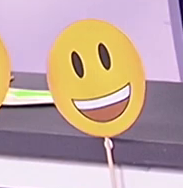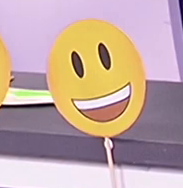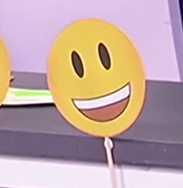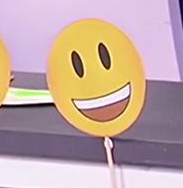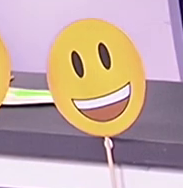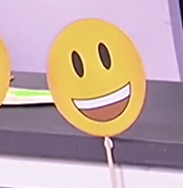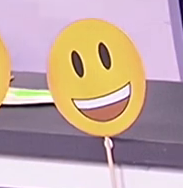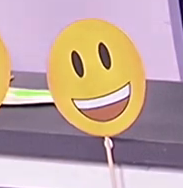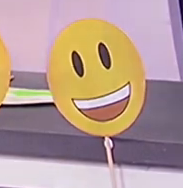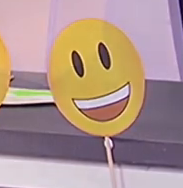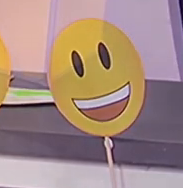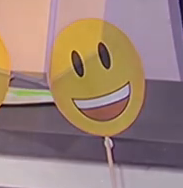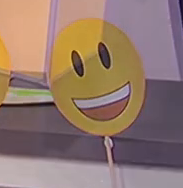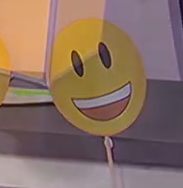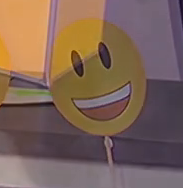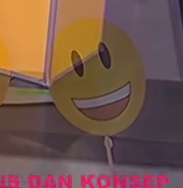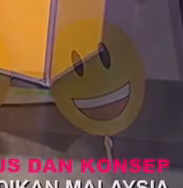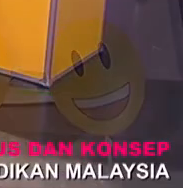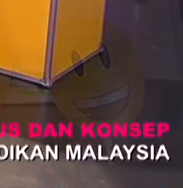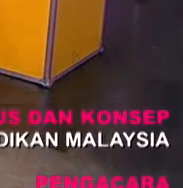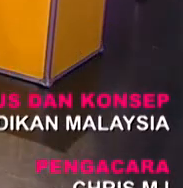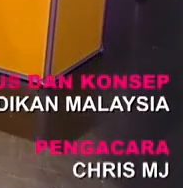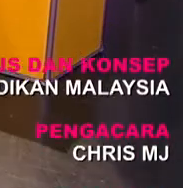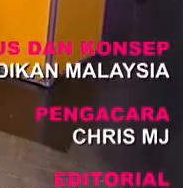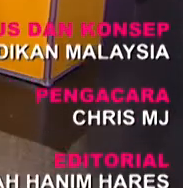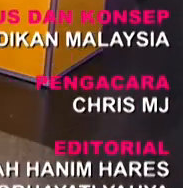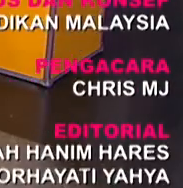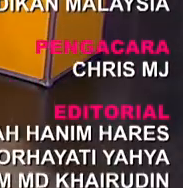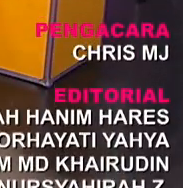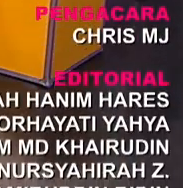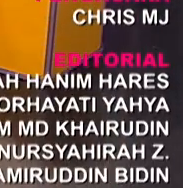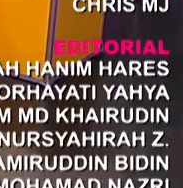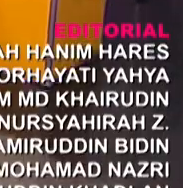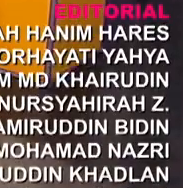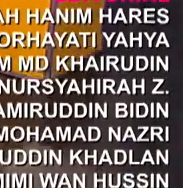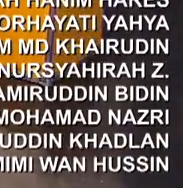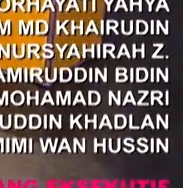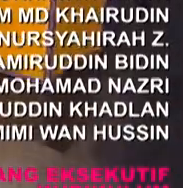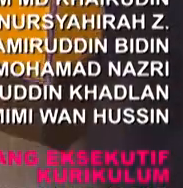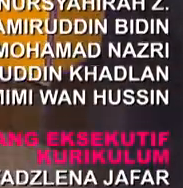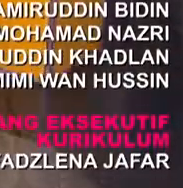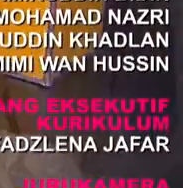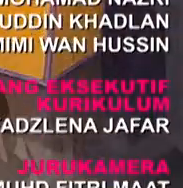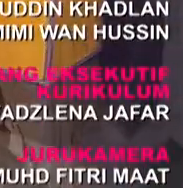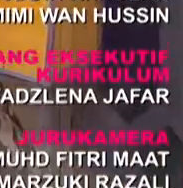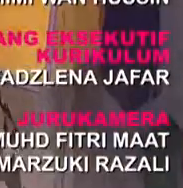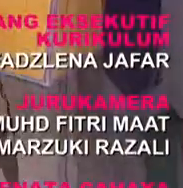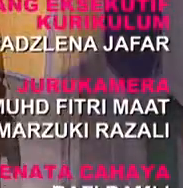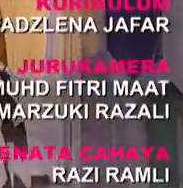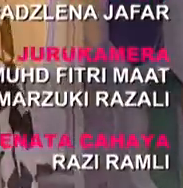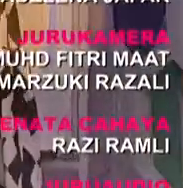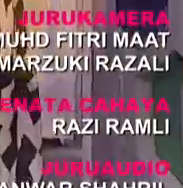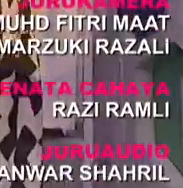photo. Let's catch a fish. Let's swim in the sea.